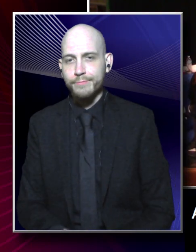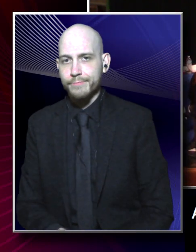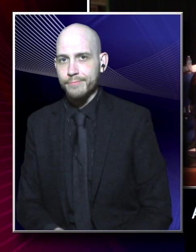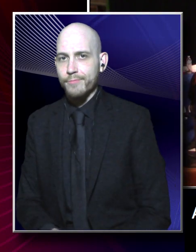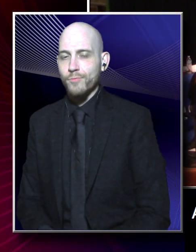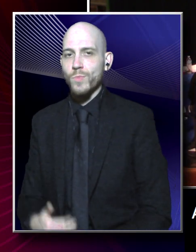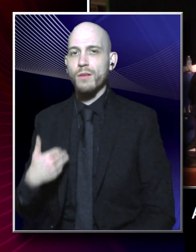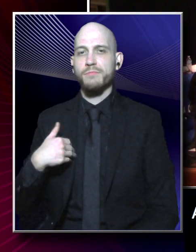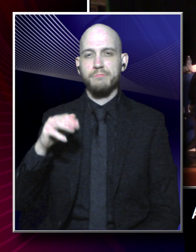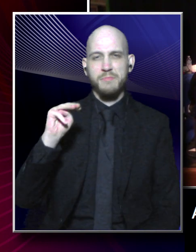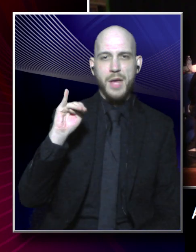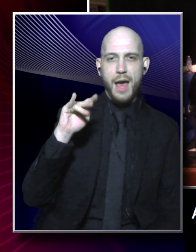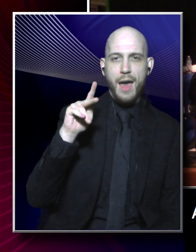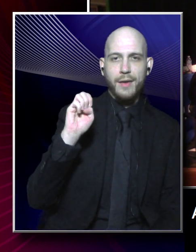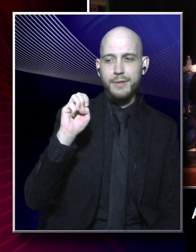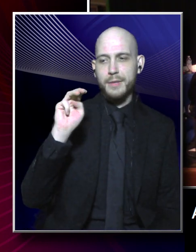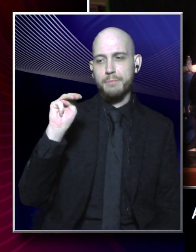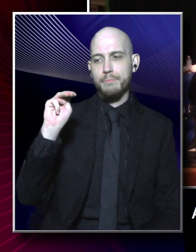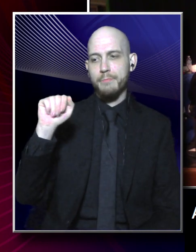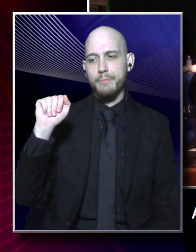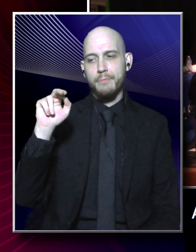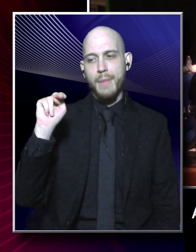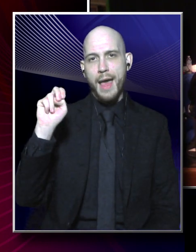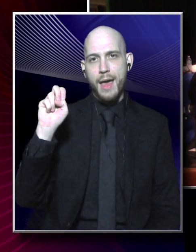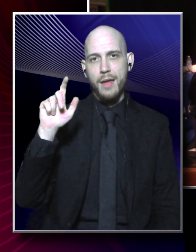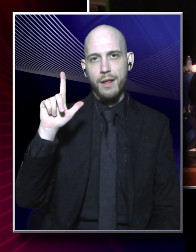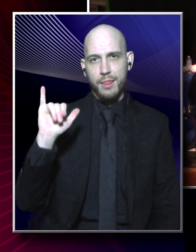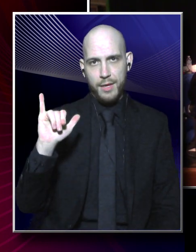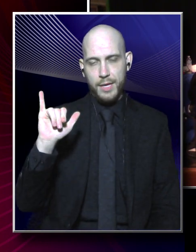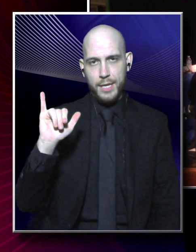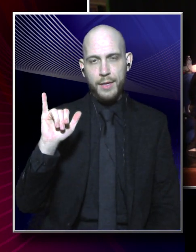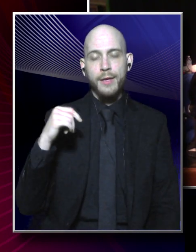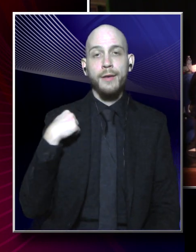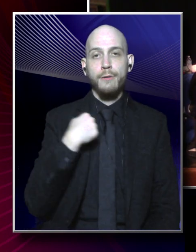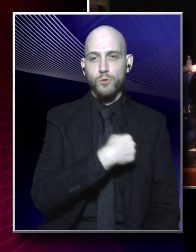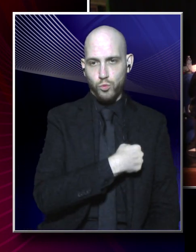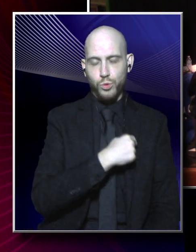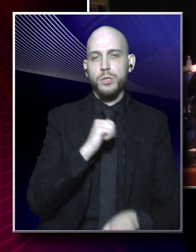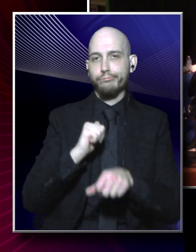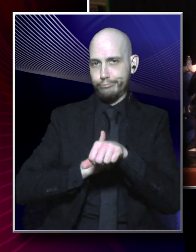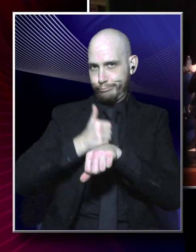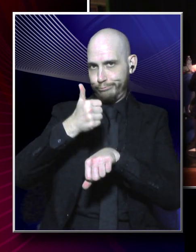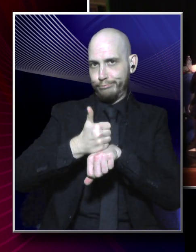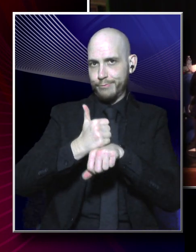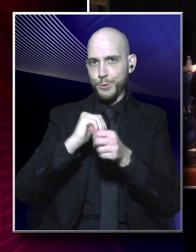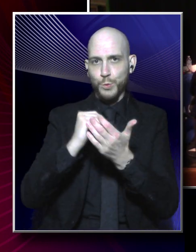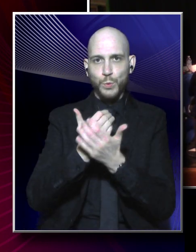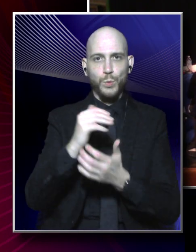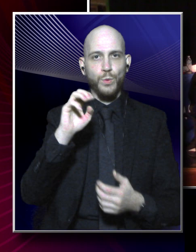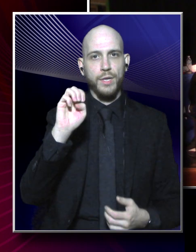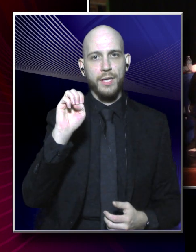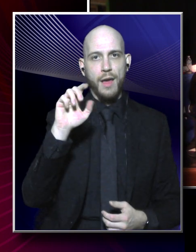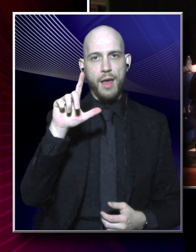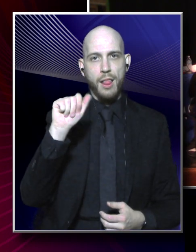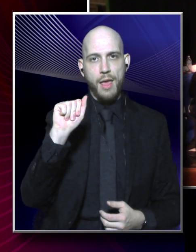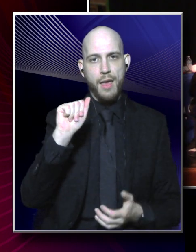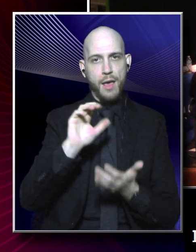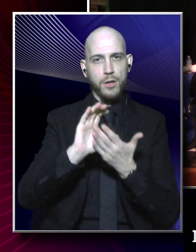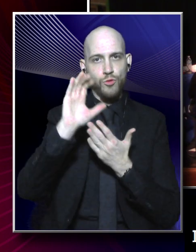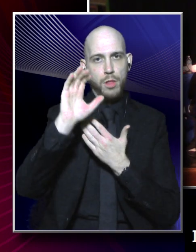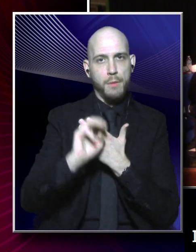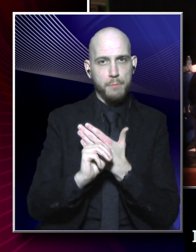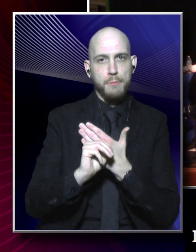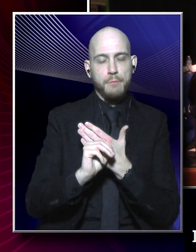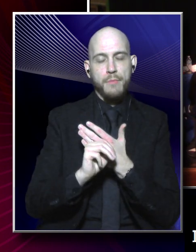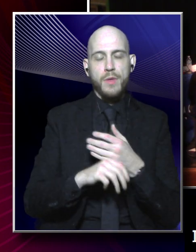This is Mike Manley. So we did initiate the new ELA curriculum. I know that usually there's a fairly